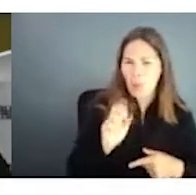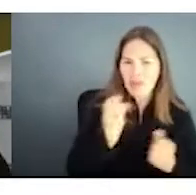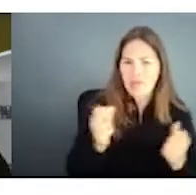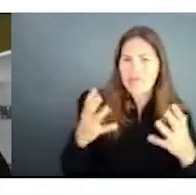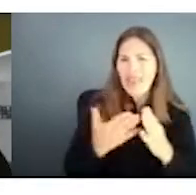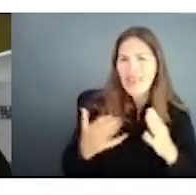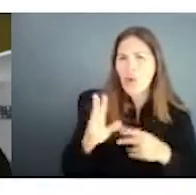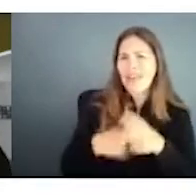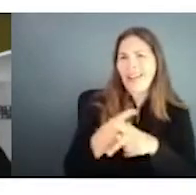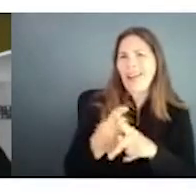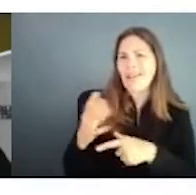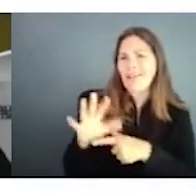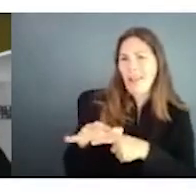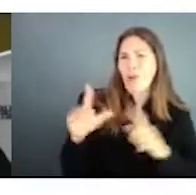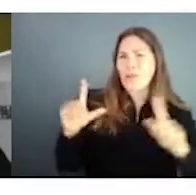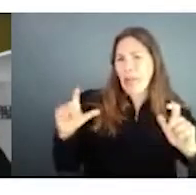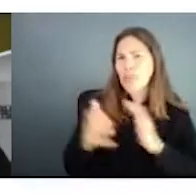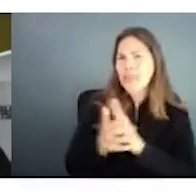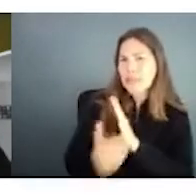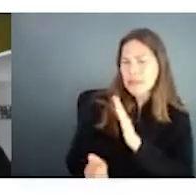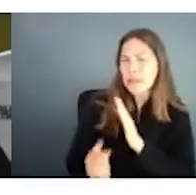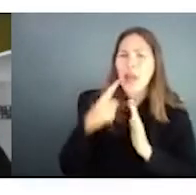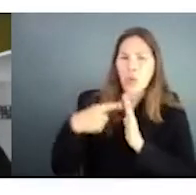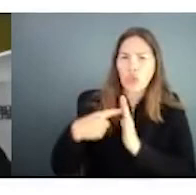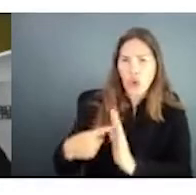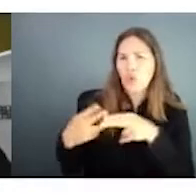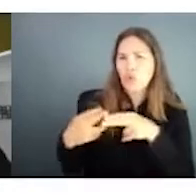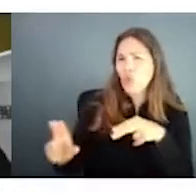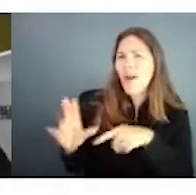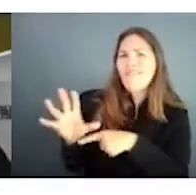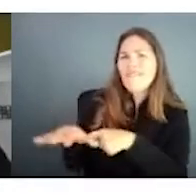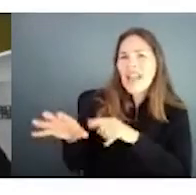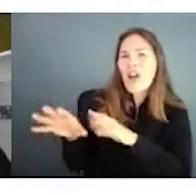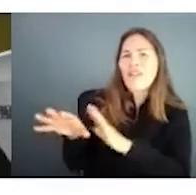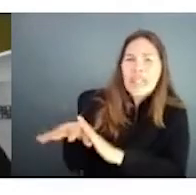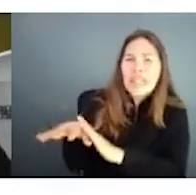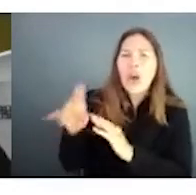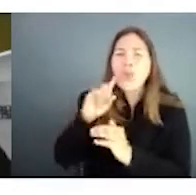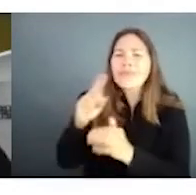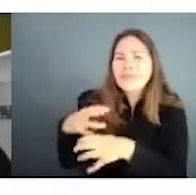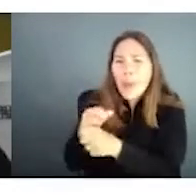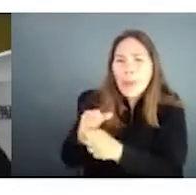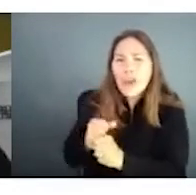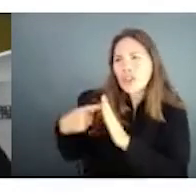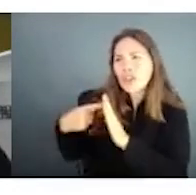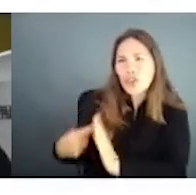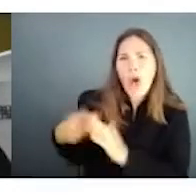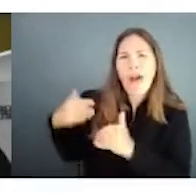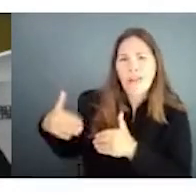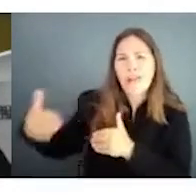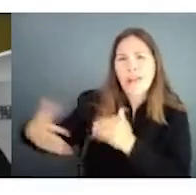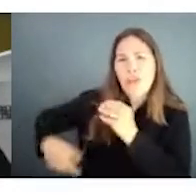camera skills. I do try to show those short videos with the little summaries as we're moving along to try to add to